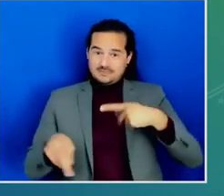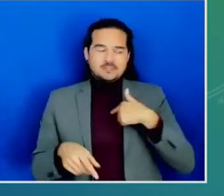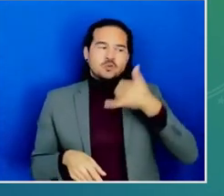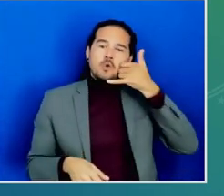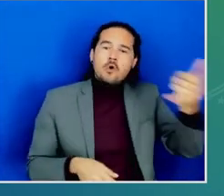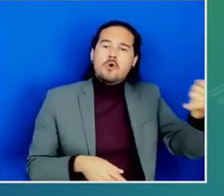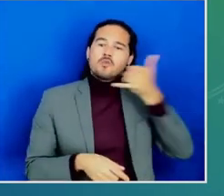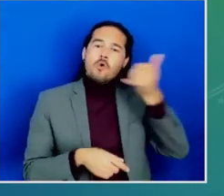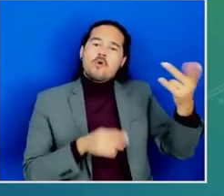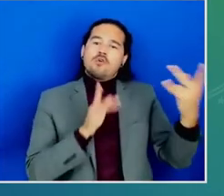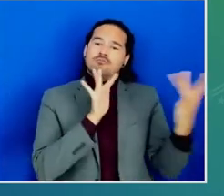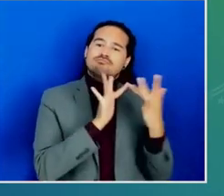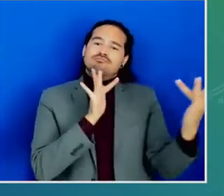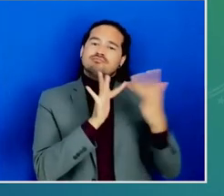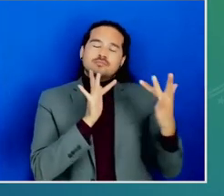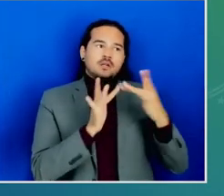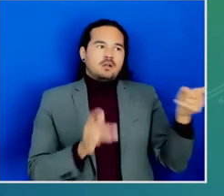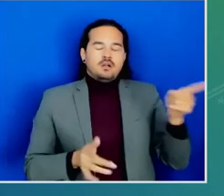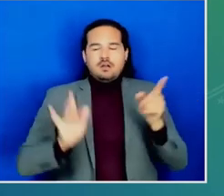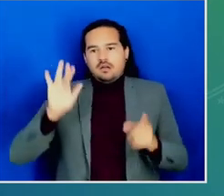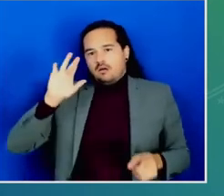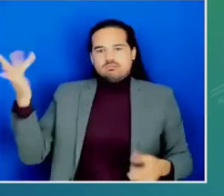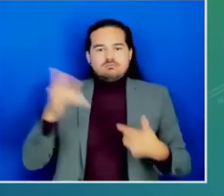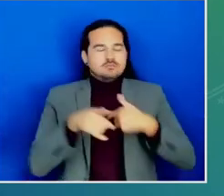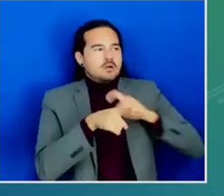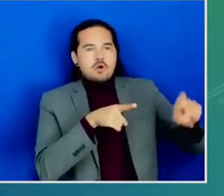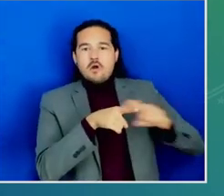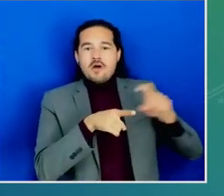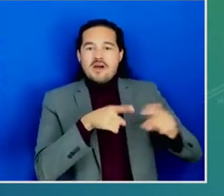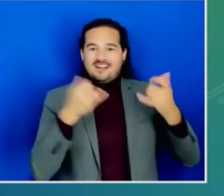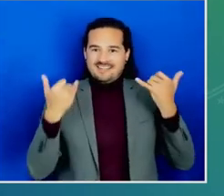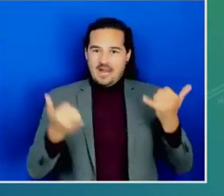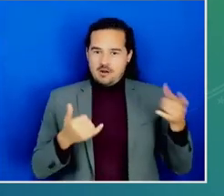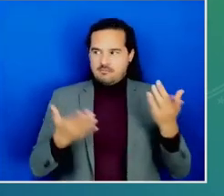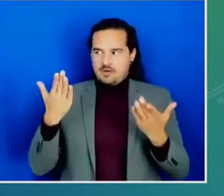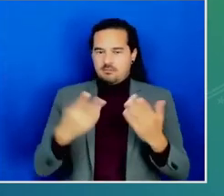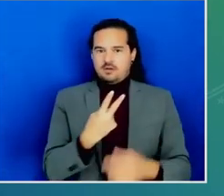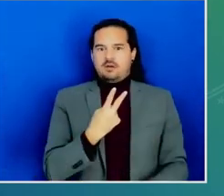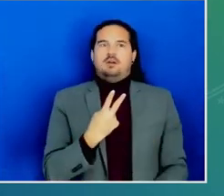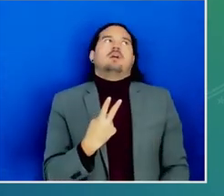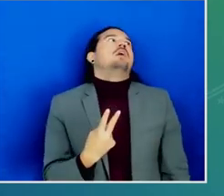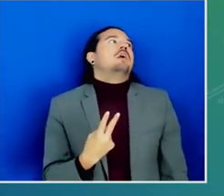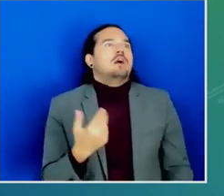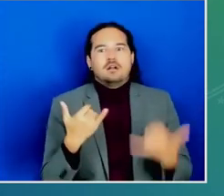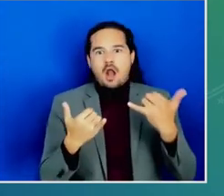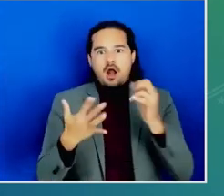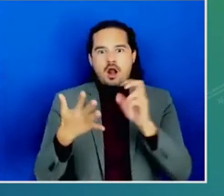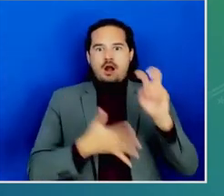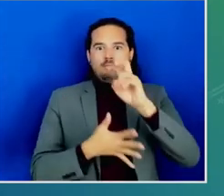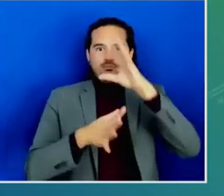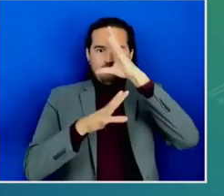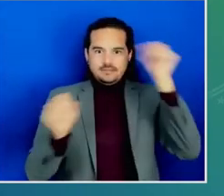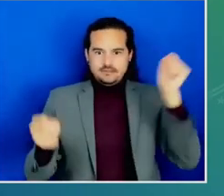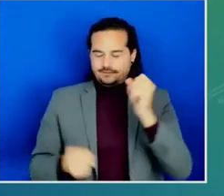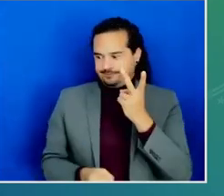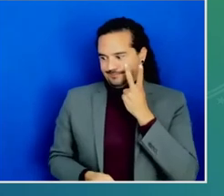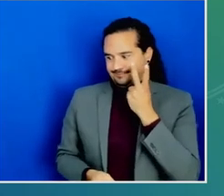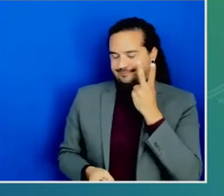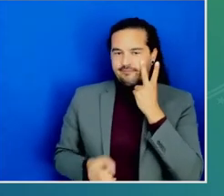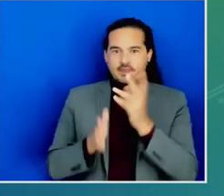always calling, asking all these questions. And she's thinking, my God, what's he going to do as president? But